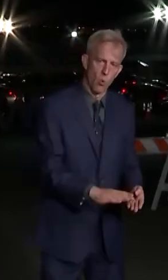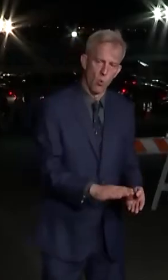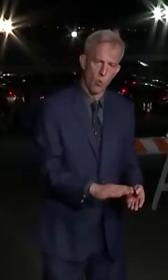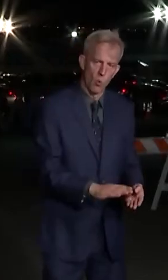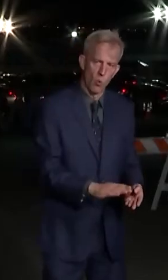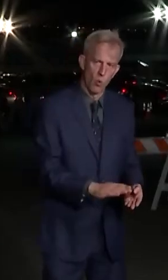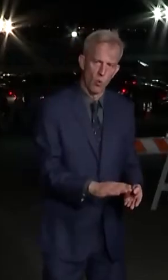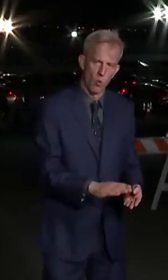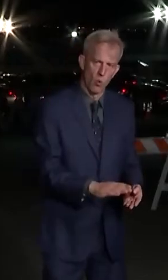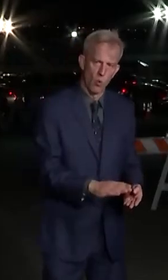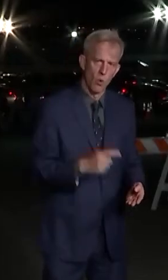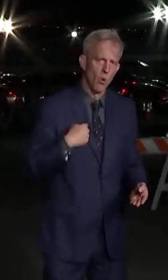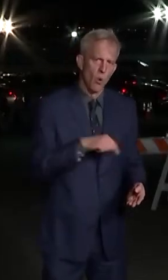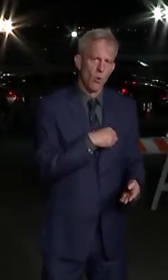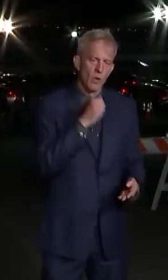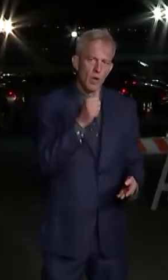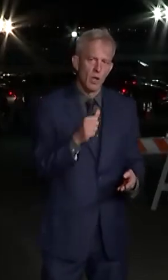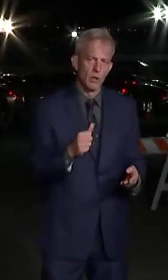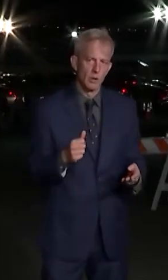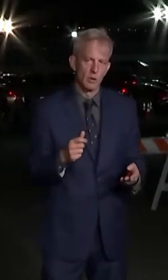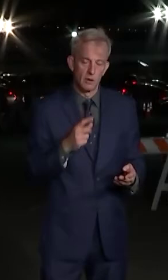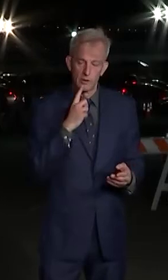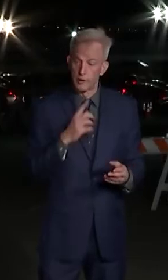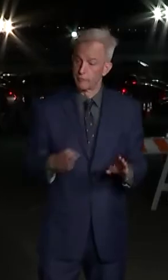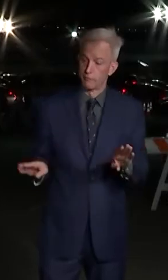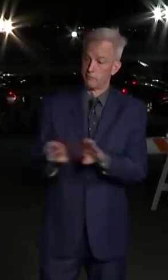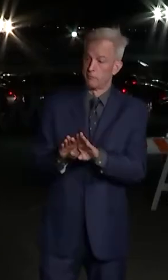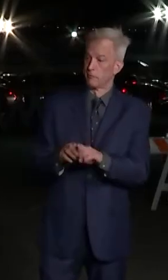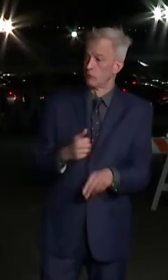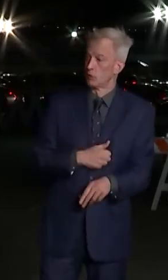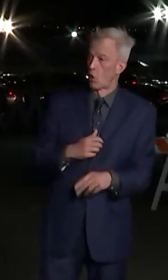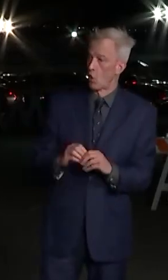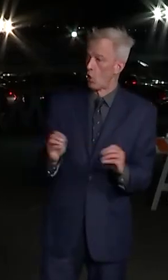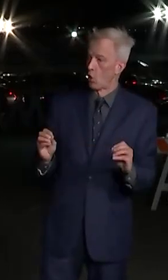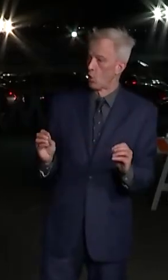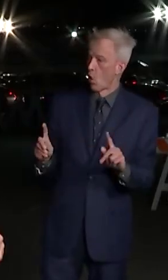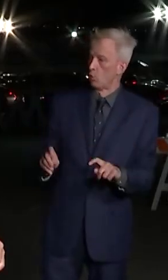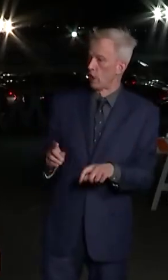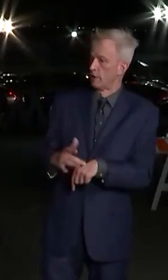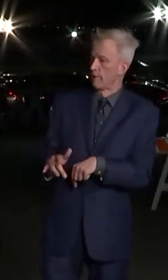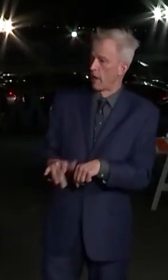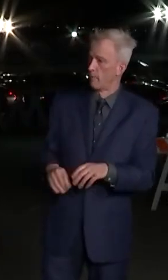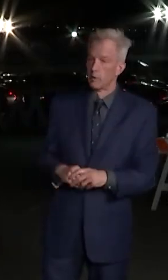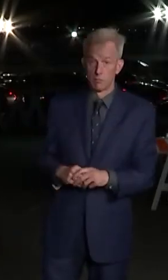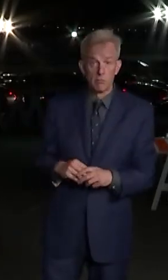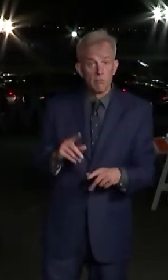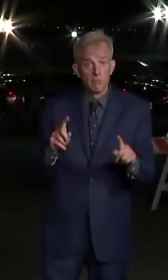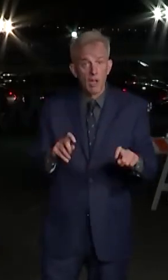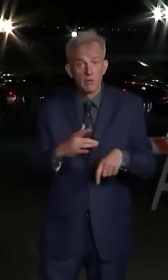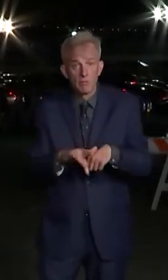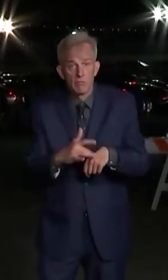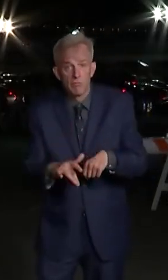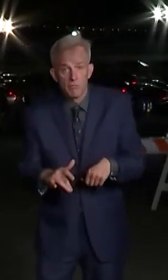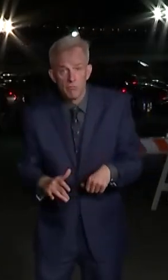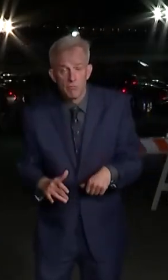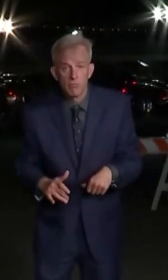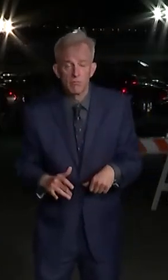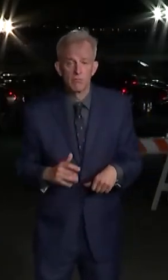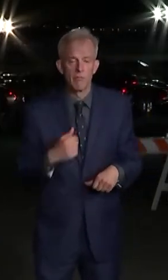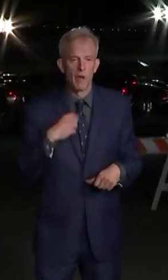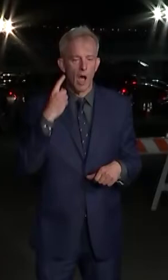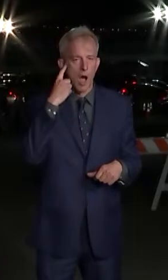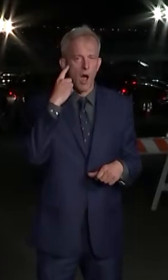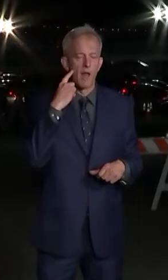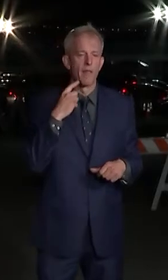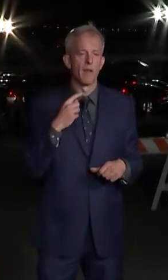didn't close the number and say, sorry, you don't have any tests. Tests are available to folks, which means that I think this outbreak is